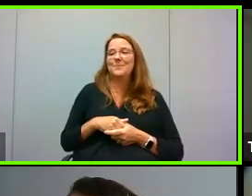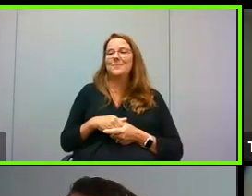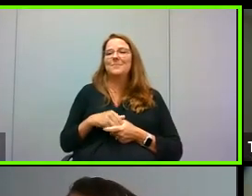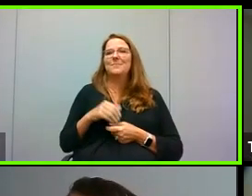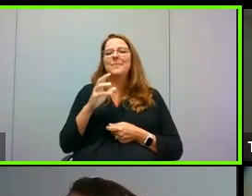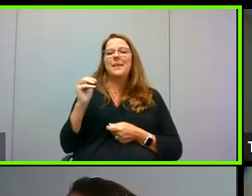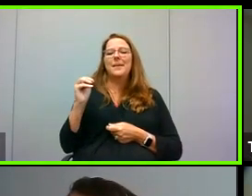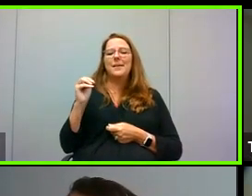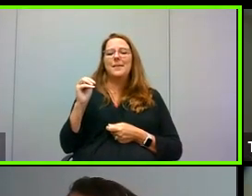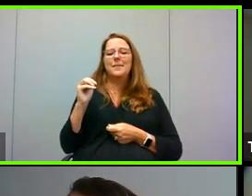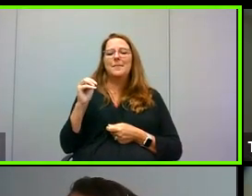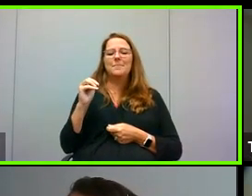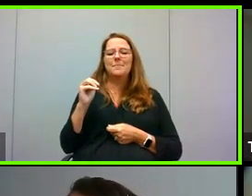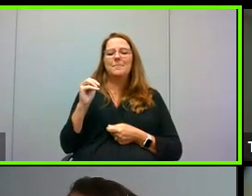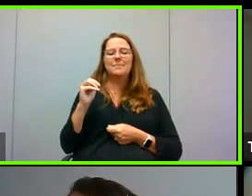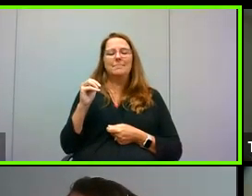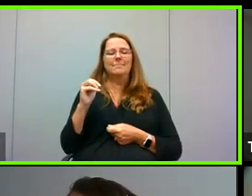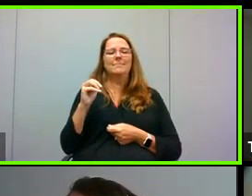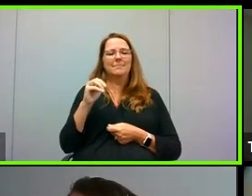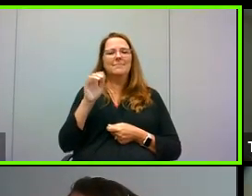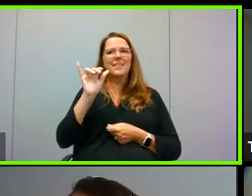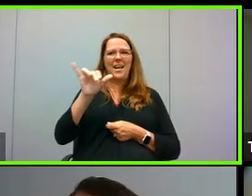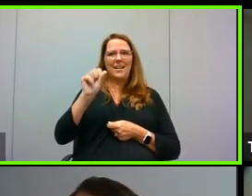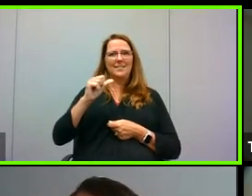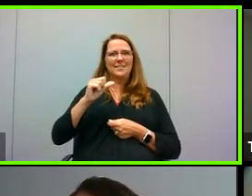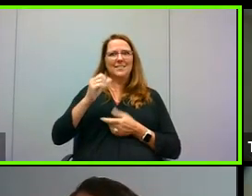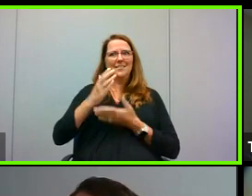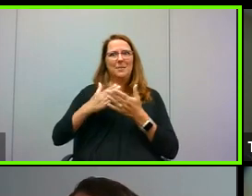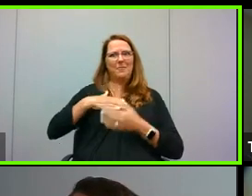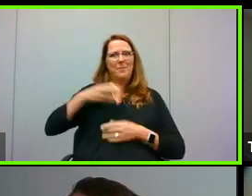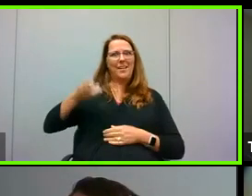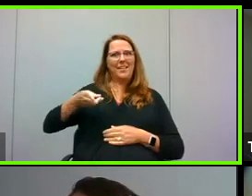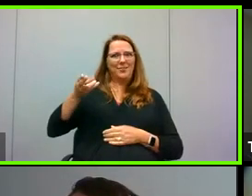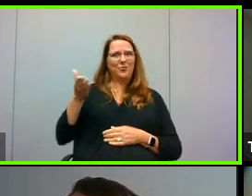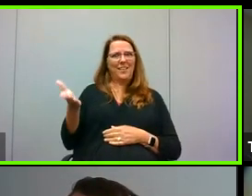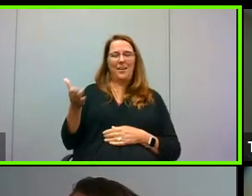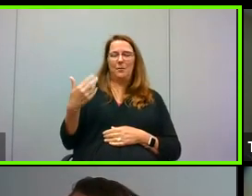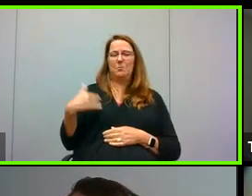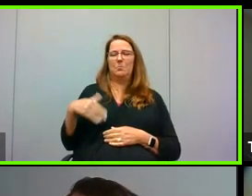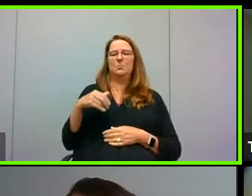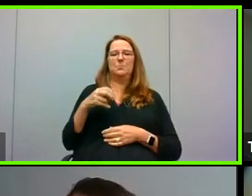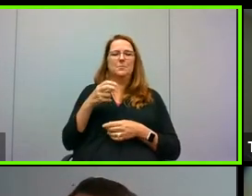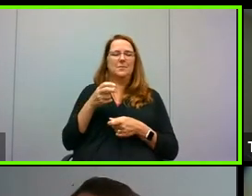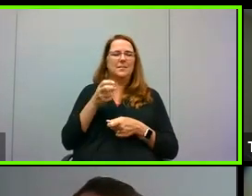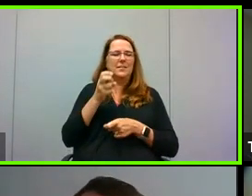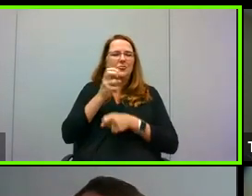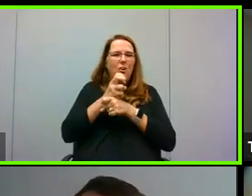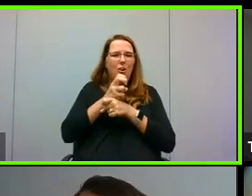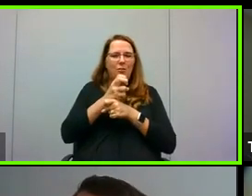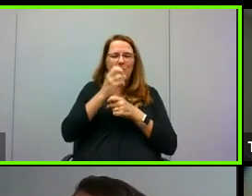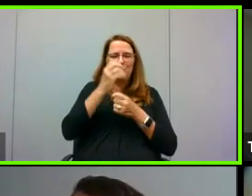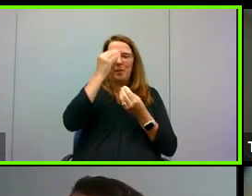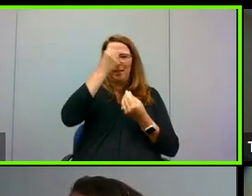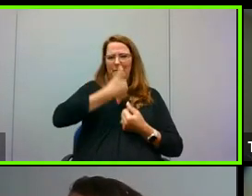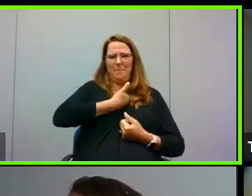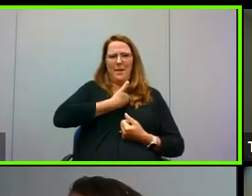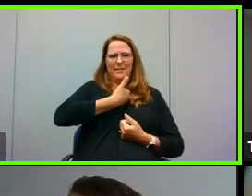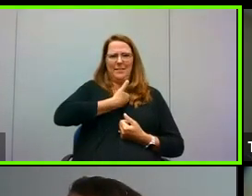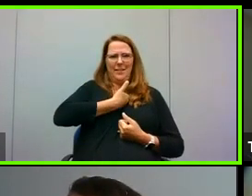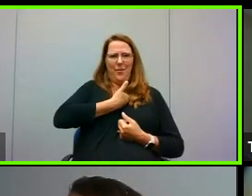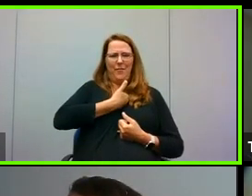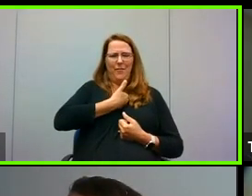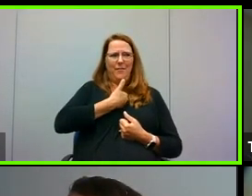Yeah, that is some of my history there. It's so hard to think of myself as being in